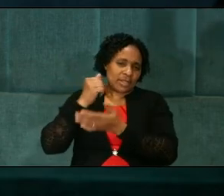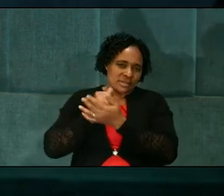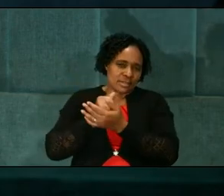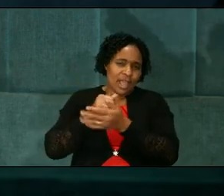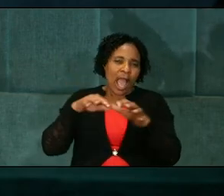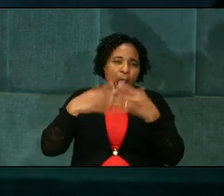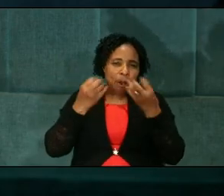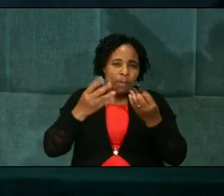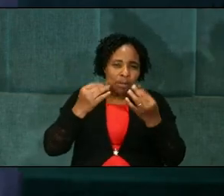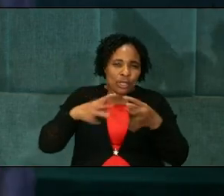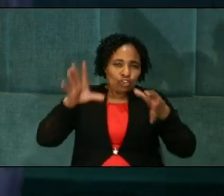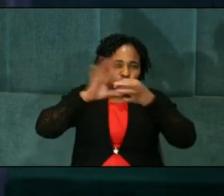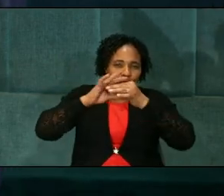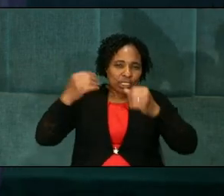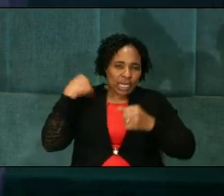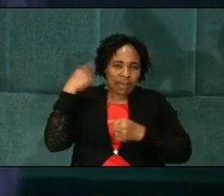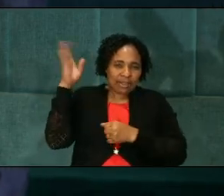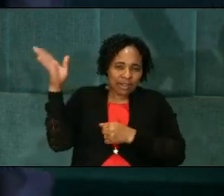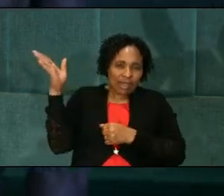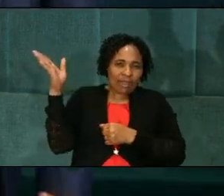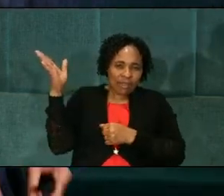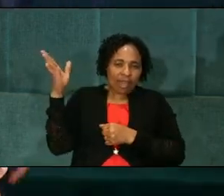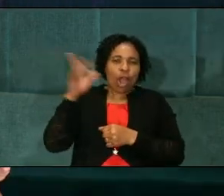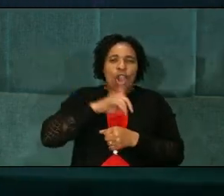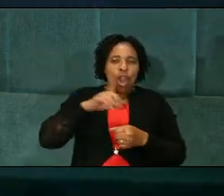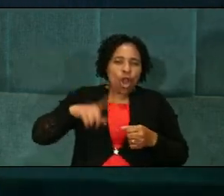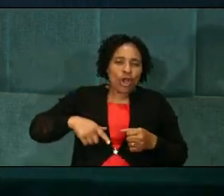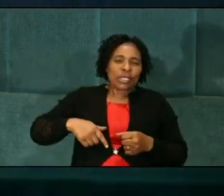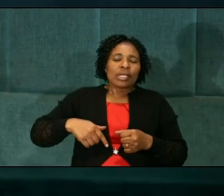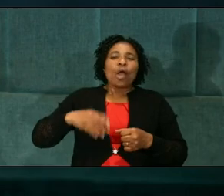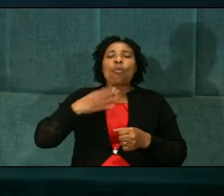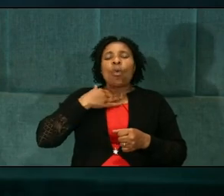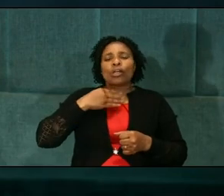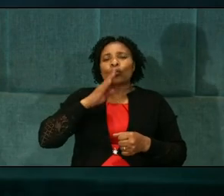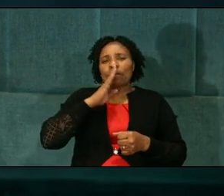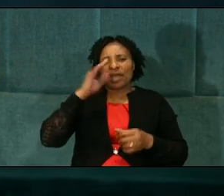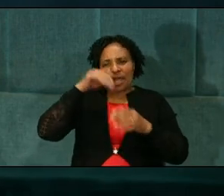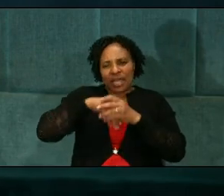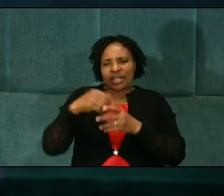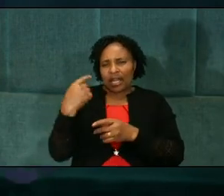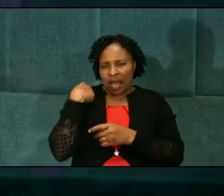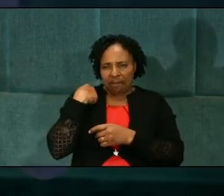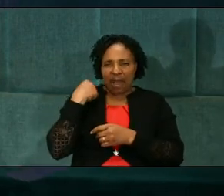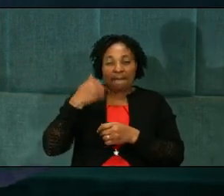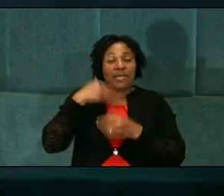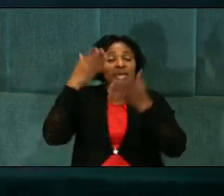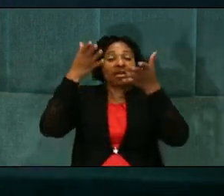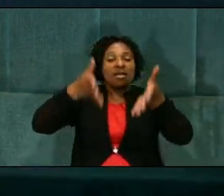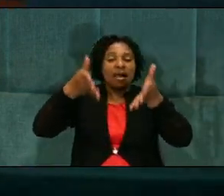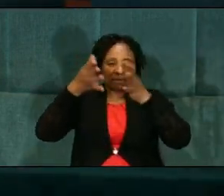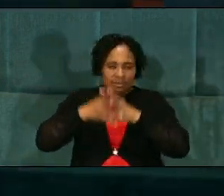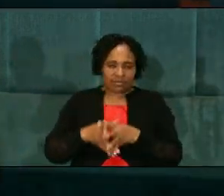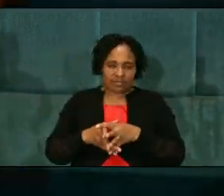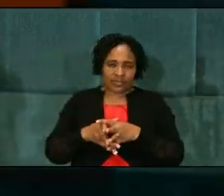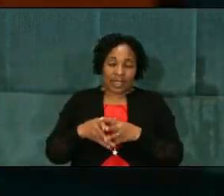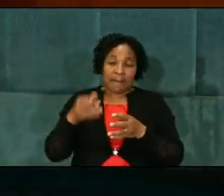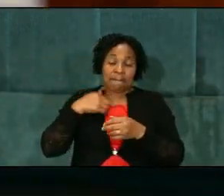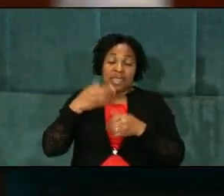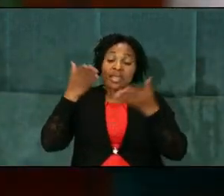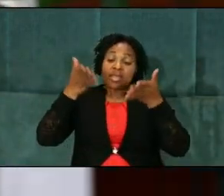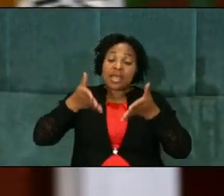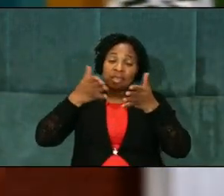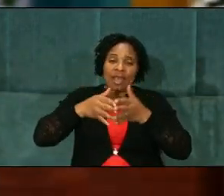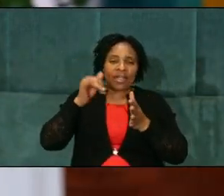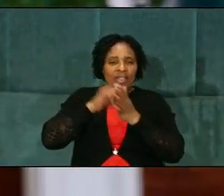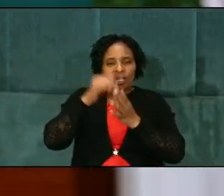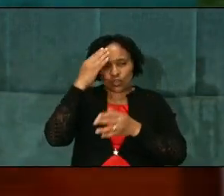How many of you are going to be in the number? Raise your hand. Oh Lord, I want to be in the number. I'm here. That's why we have a